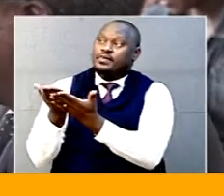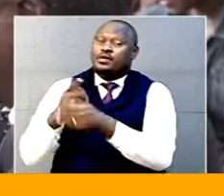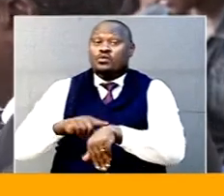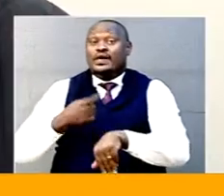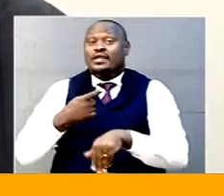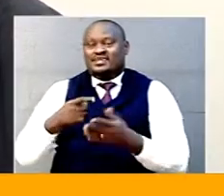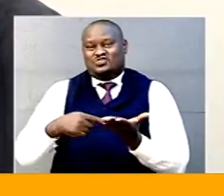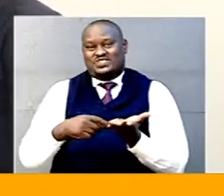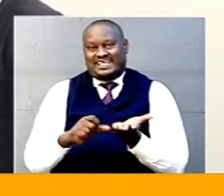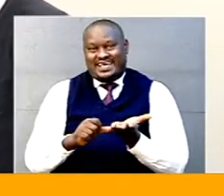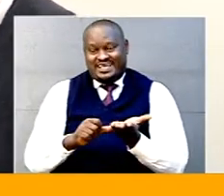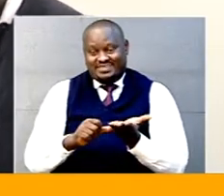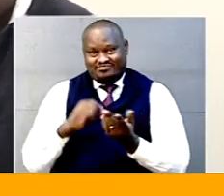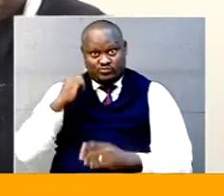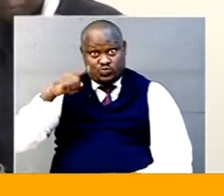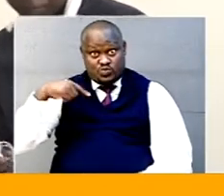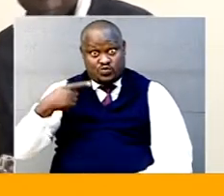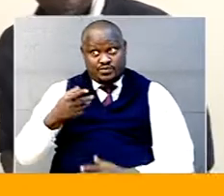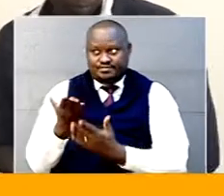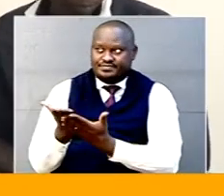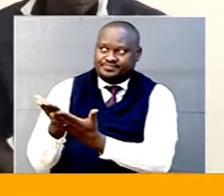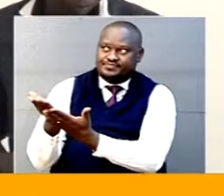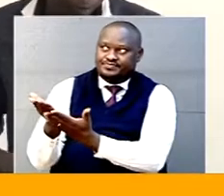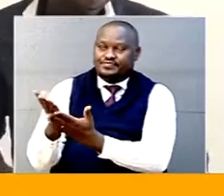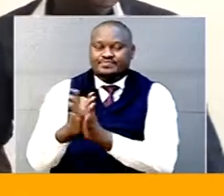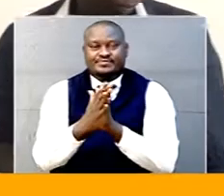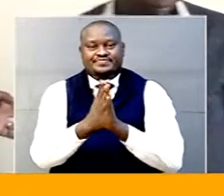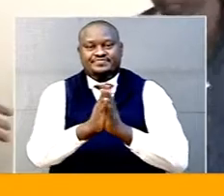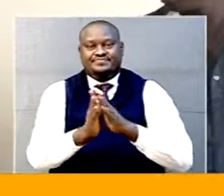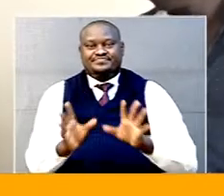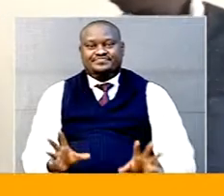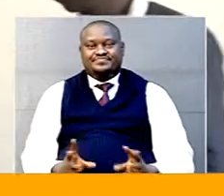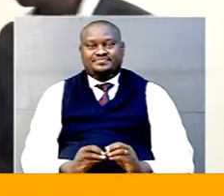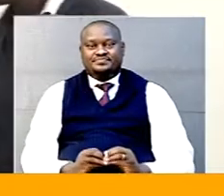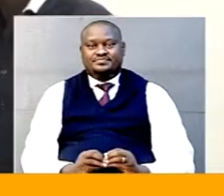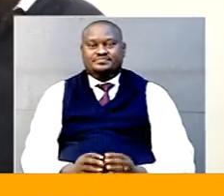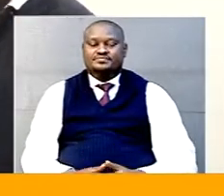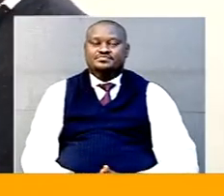week. Henry Okrut and Philip Aguta, UBC.